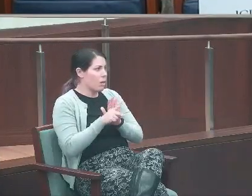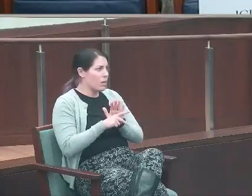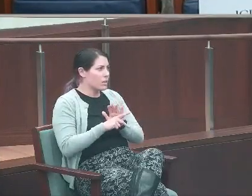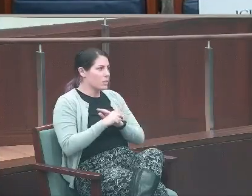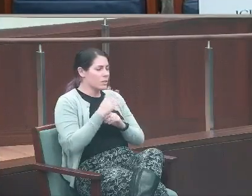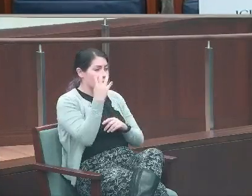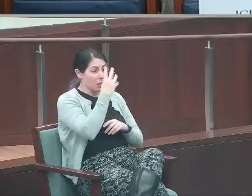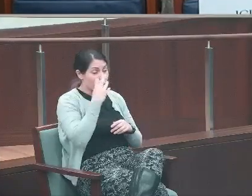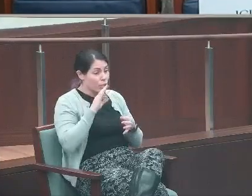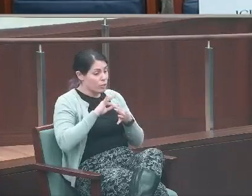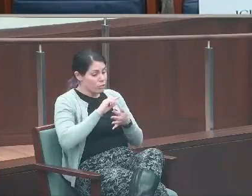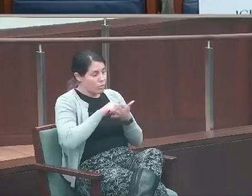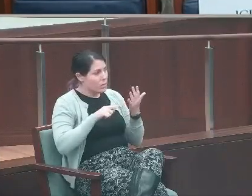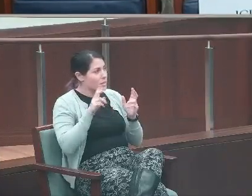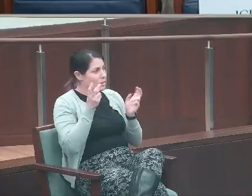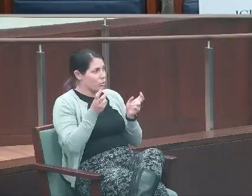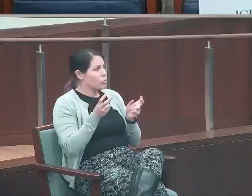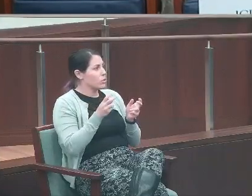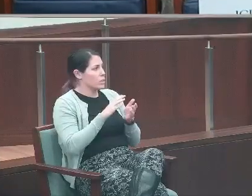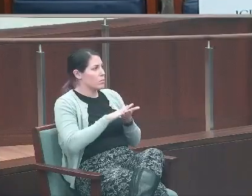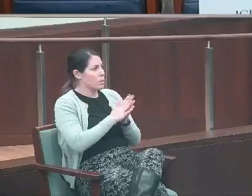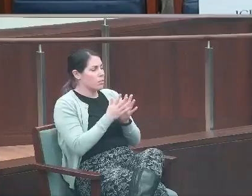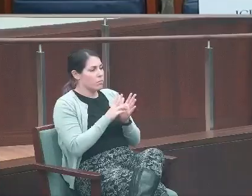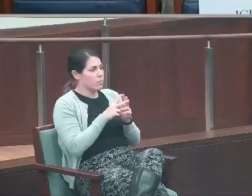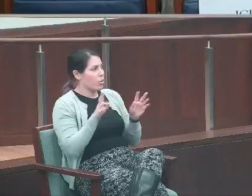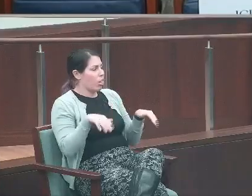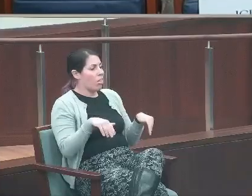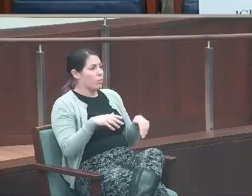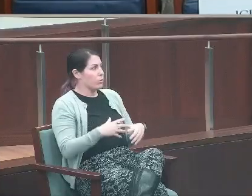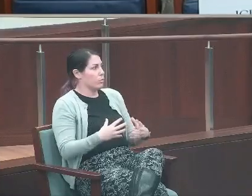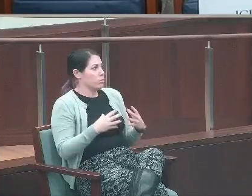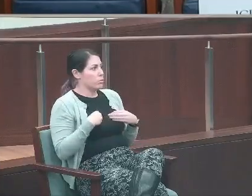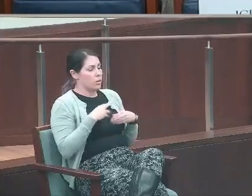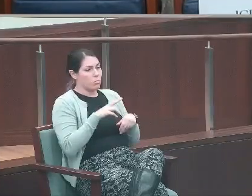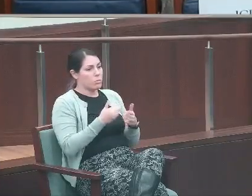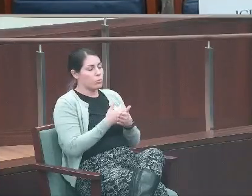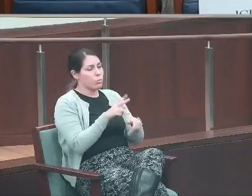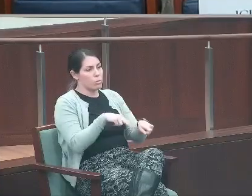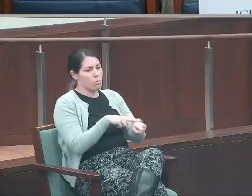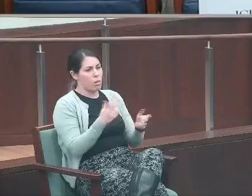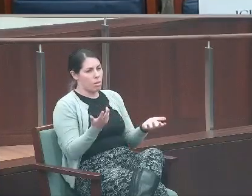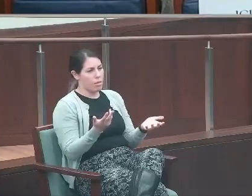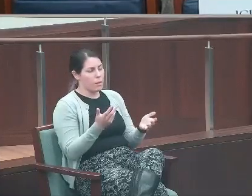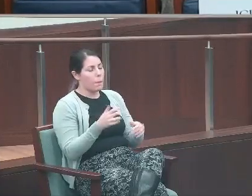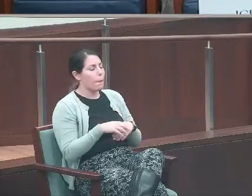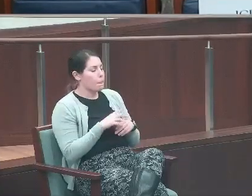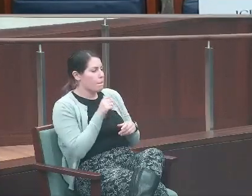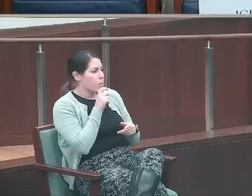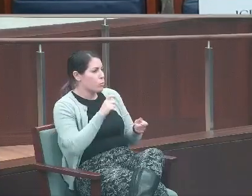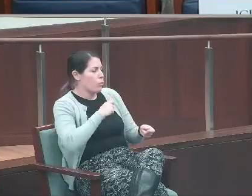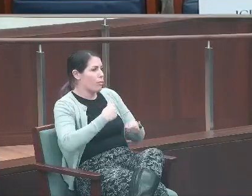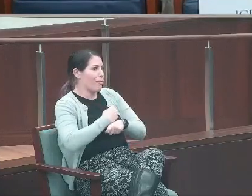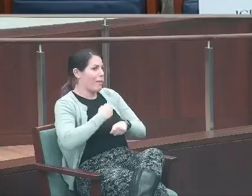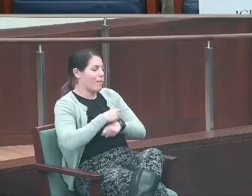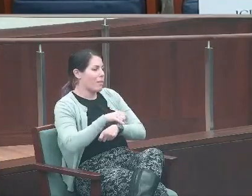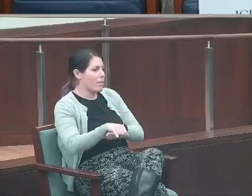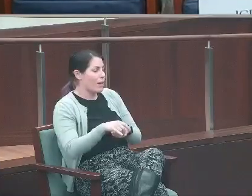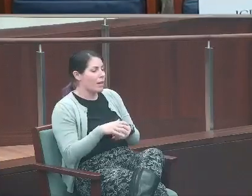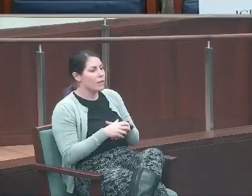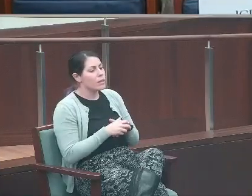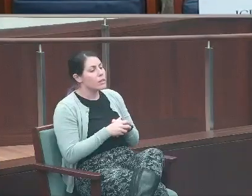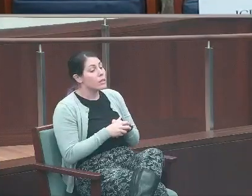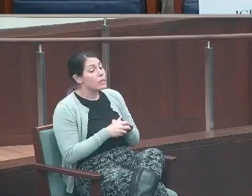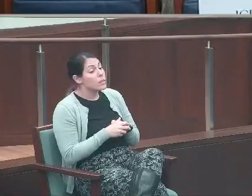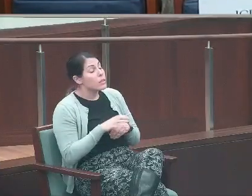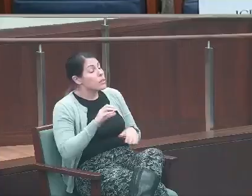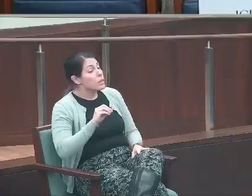really normalized. And we also see these conspiracy theories on the left, certainly before October 7th, but especially post-October 7th, in